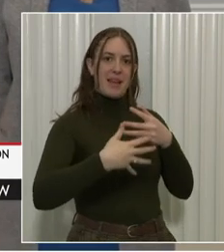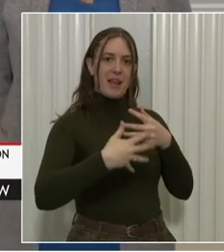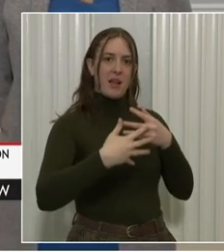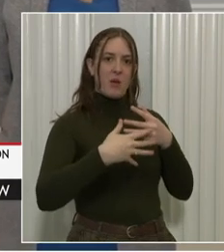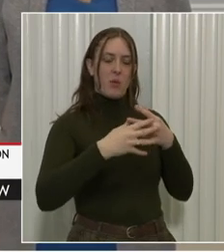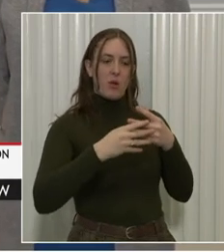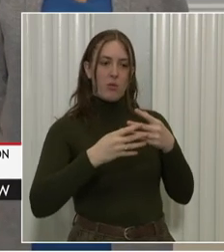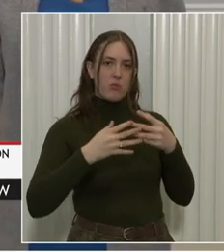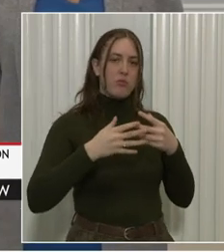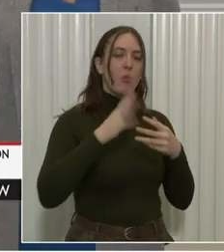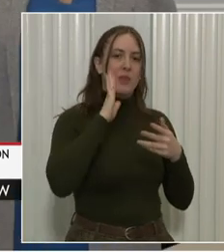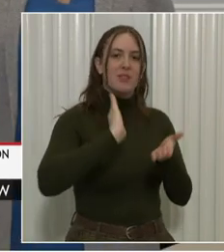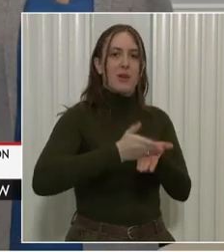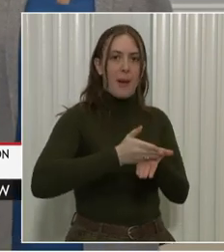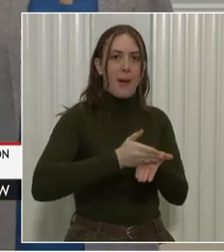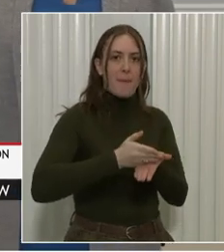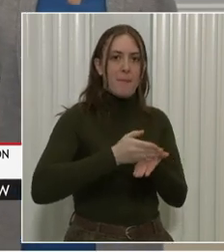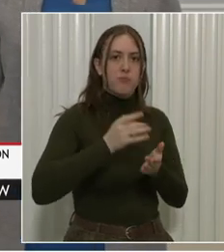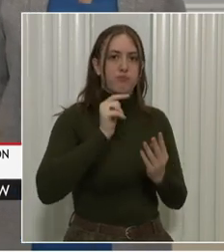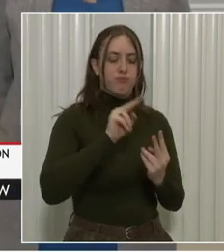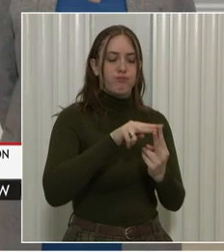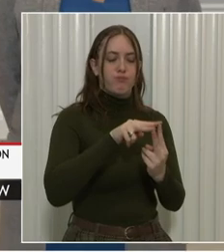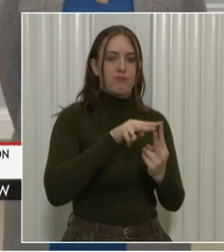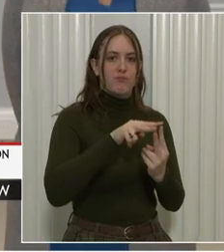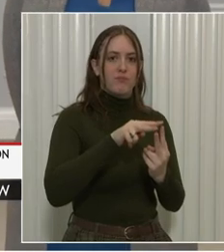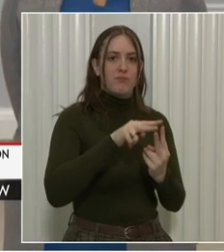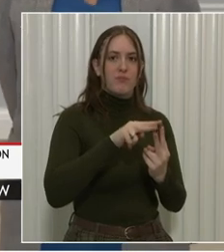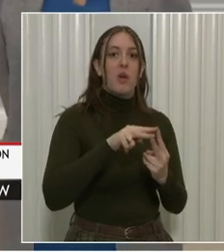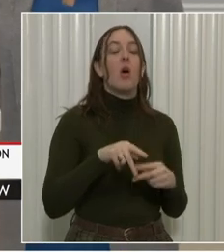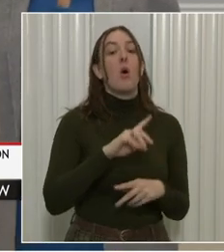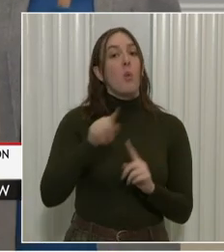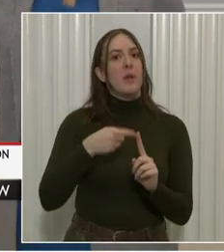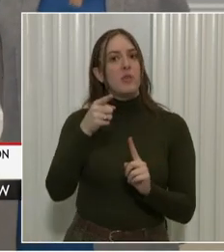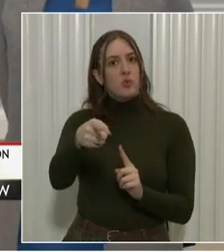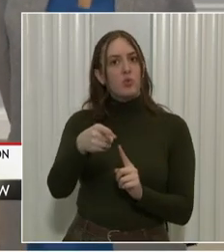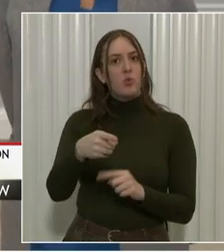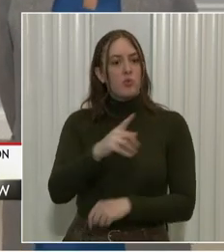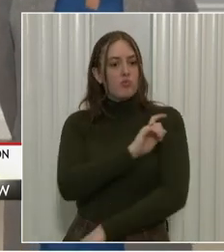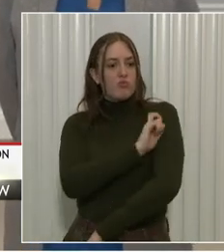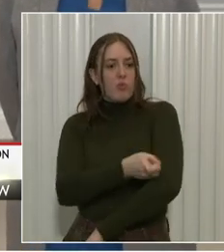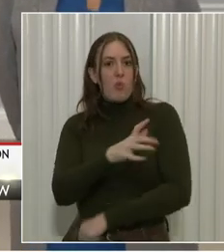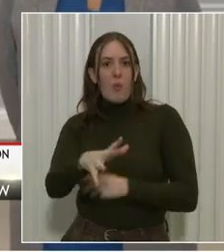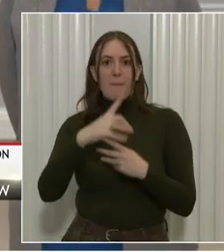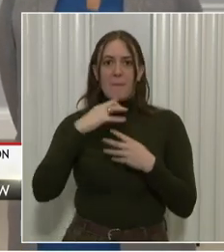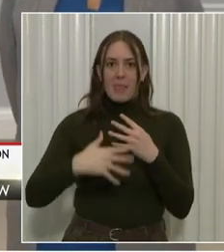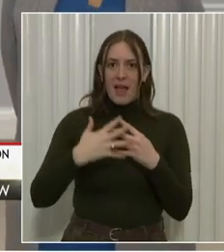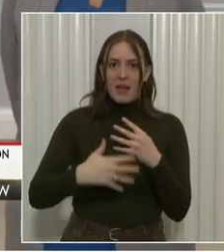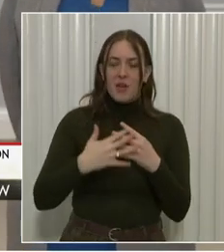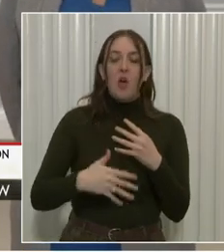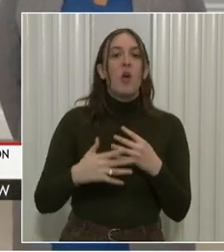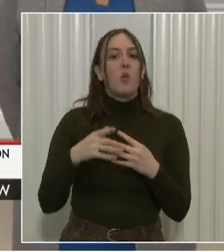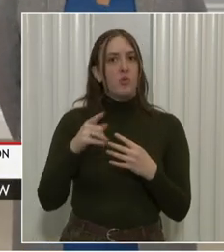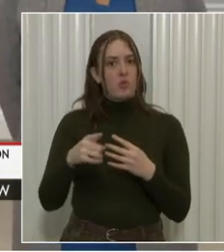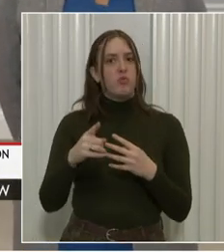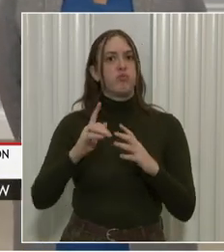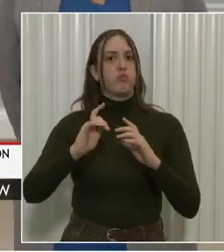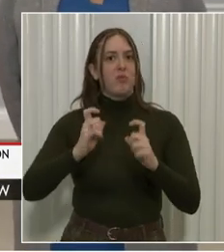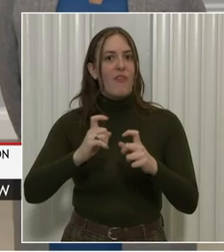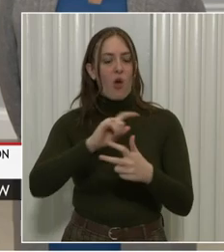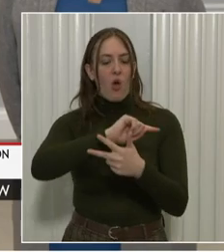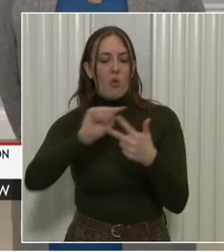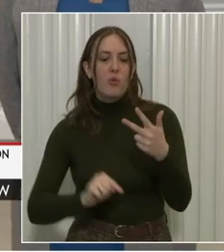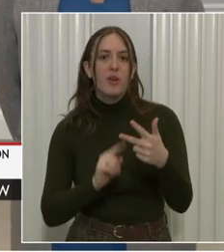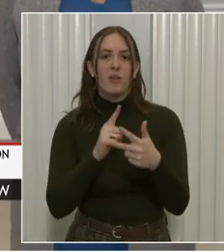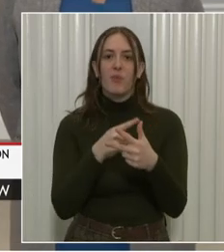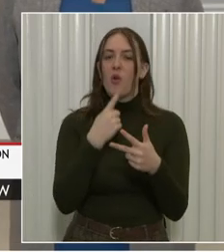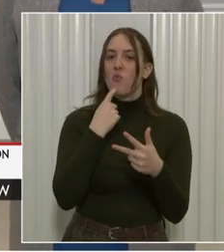when you transfuse whole blood, you're simultaneously giving that patient back red blood cells, plasma, and platelets to replace what they